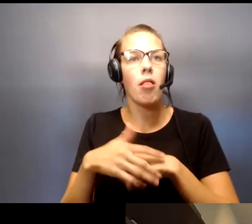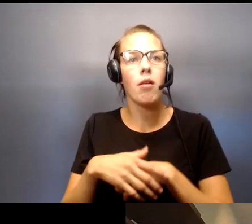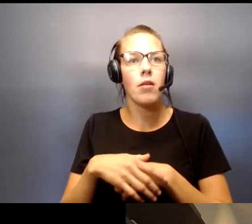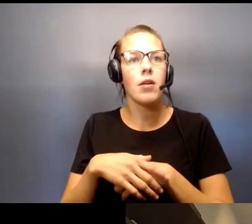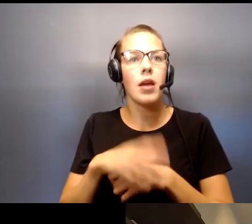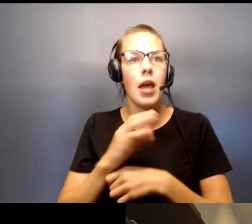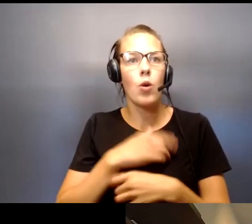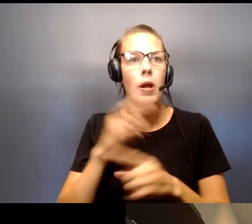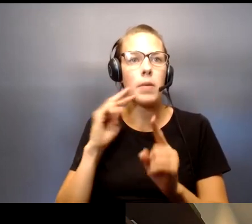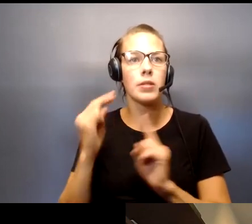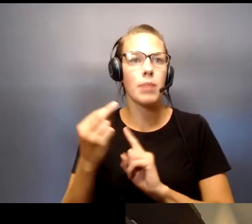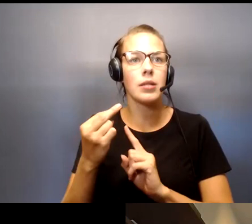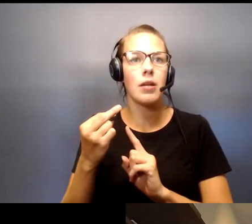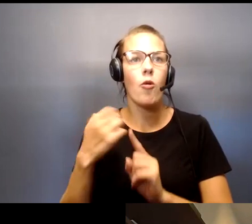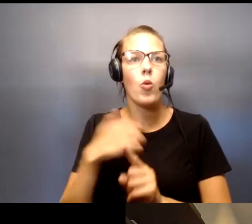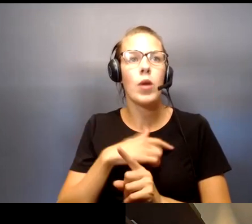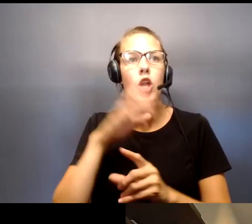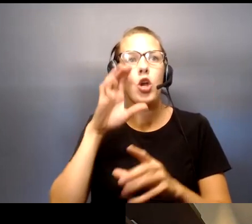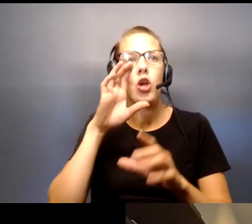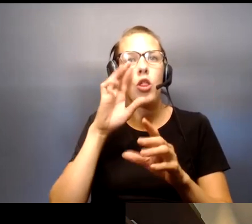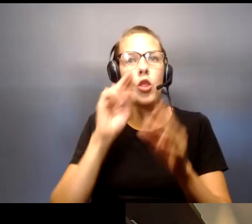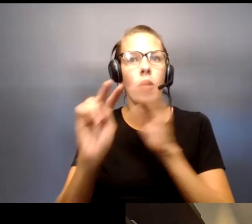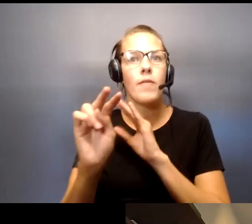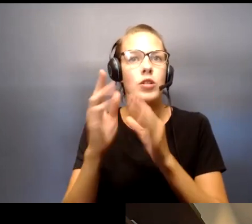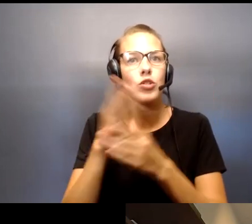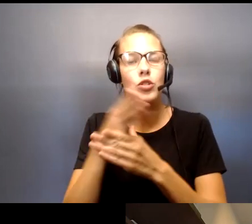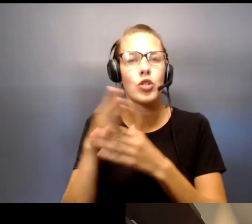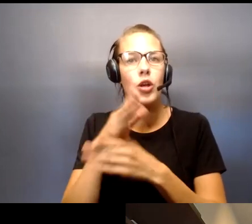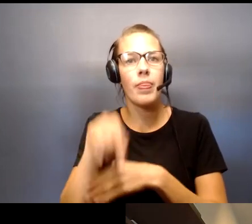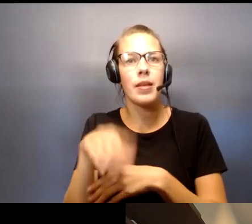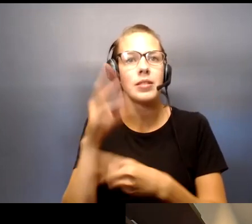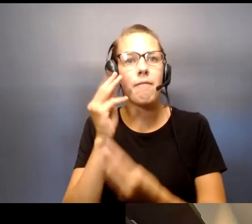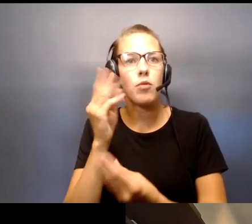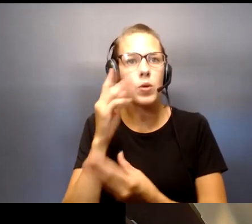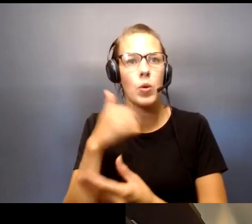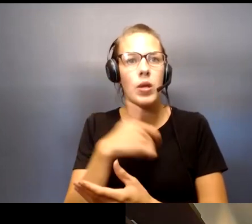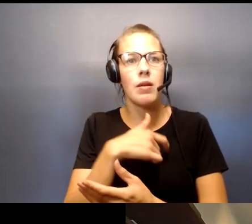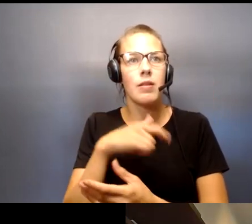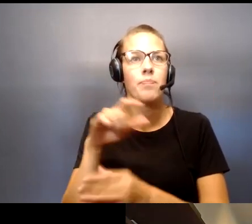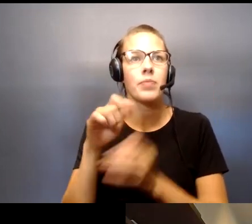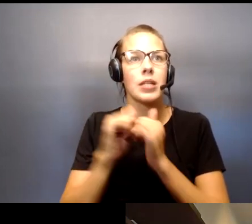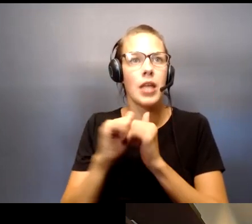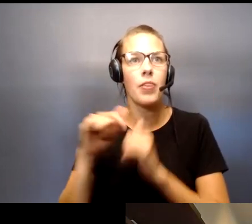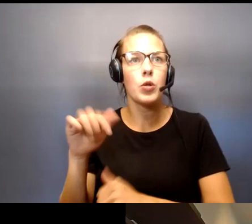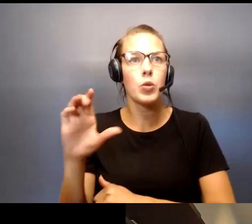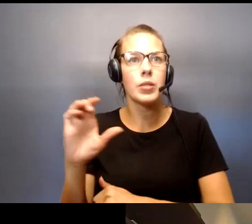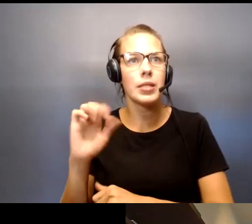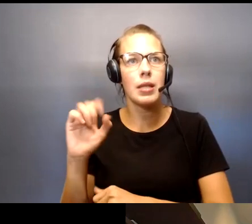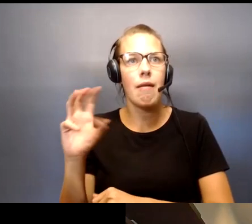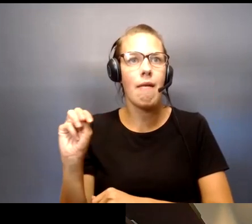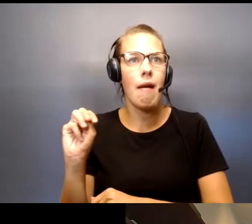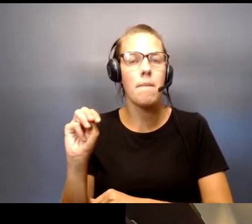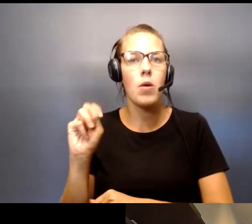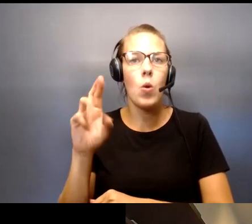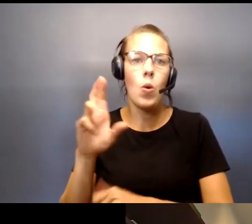our perspective, we're looking forward to sharing this information. I think if you go to togetherqc.com or